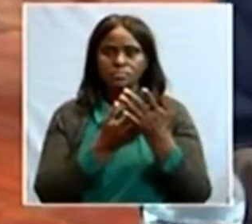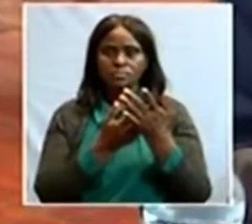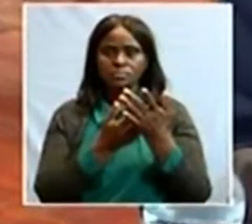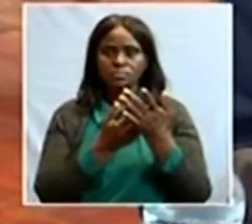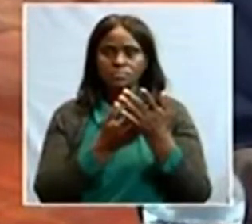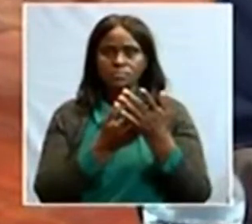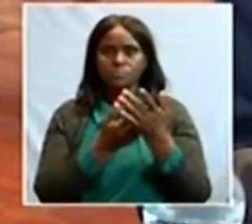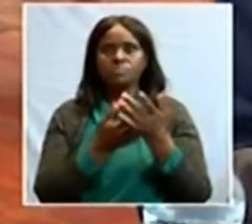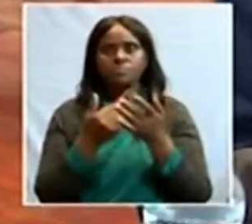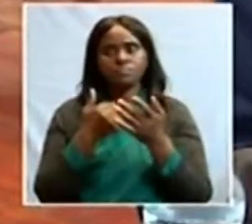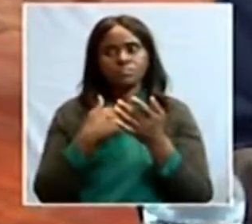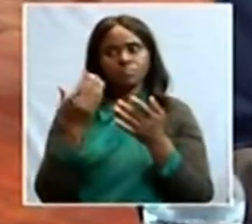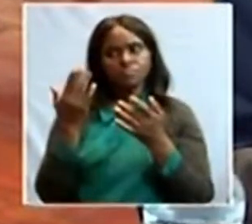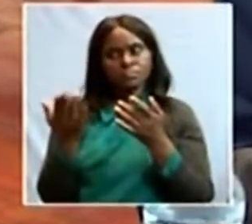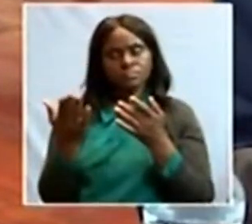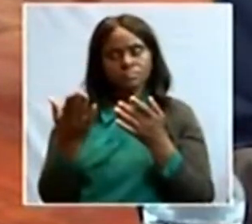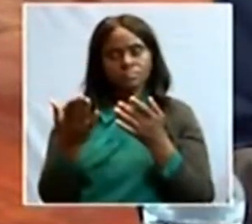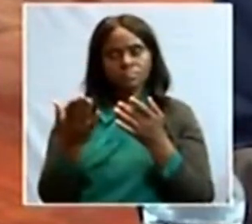the